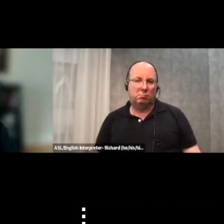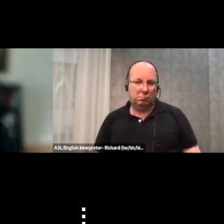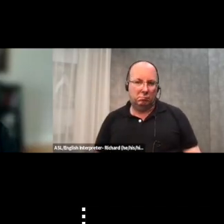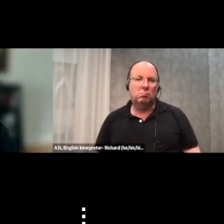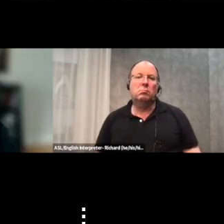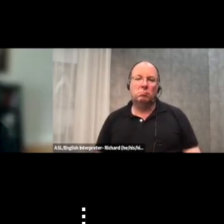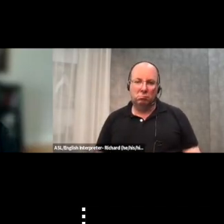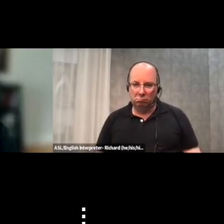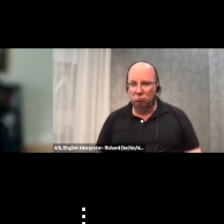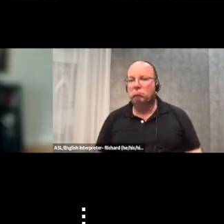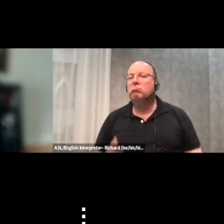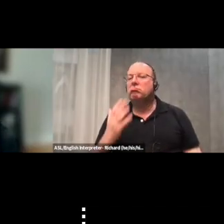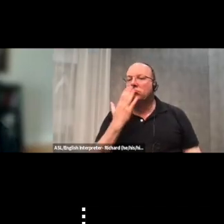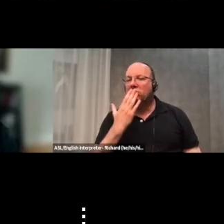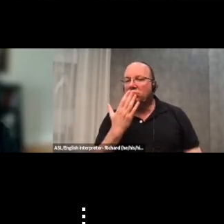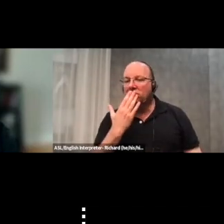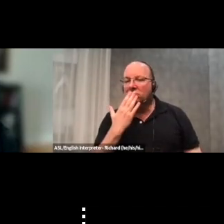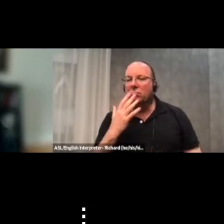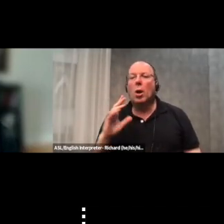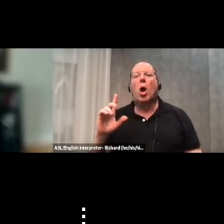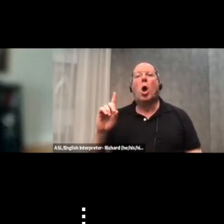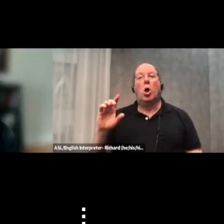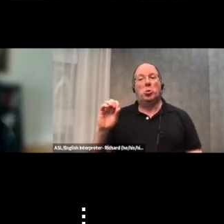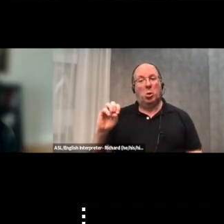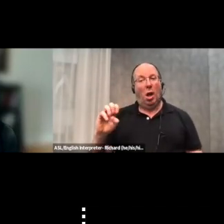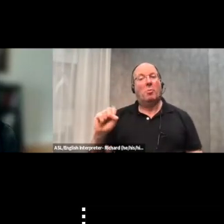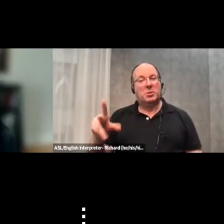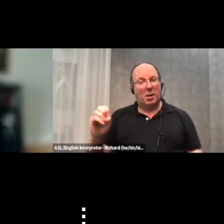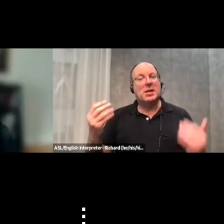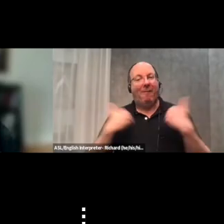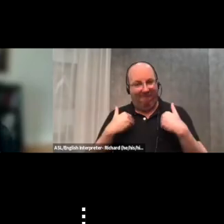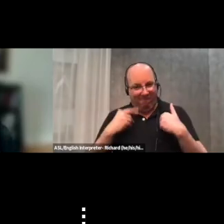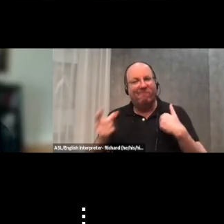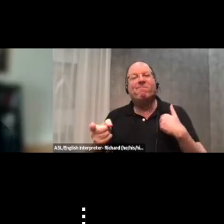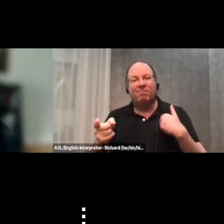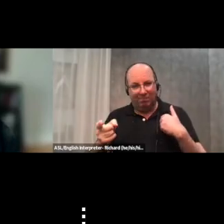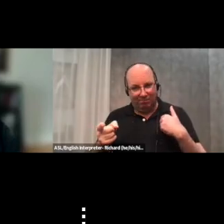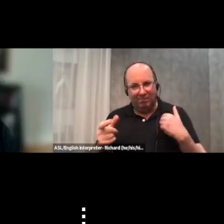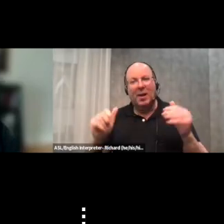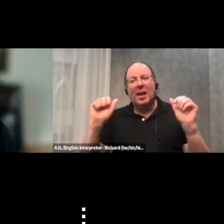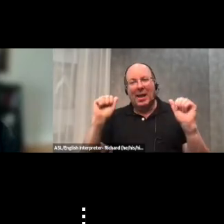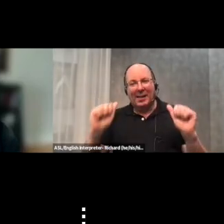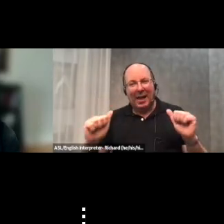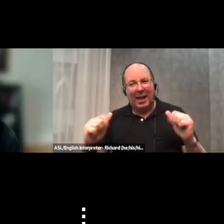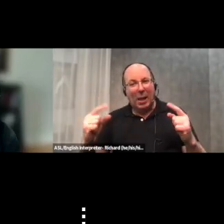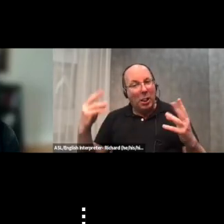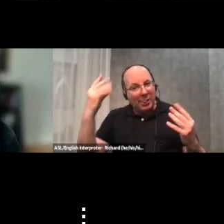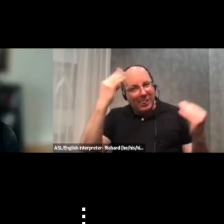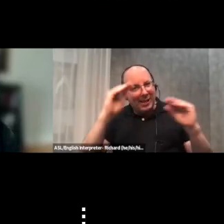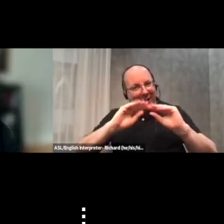thank you so much for that input. Yeah, dom space is absolutely also a thing and can alter your cognitive